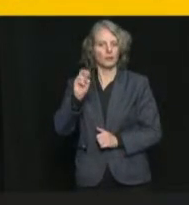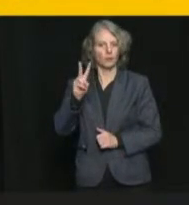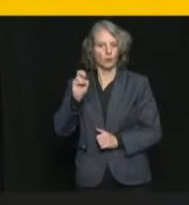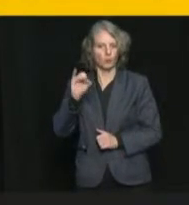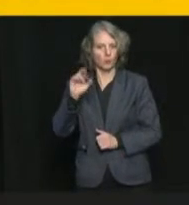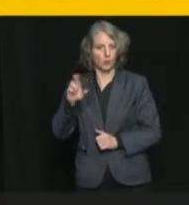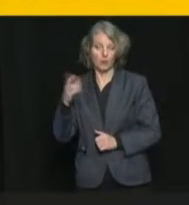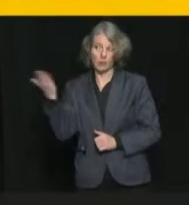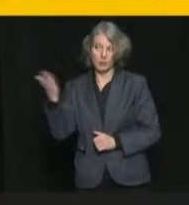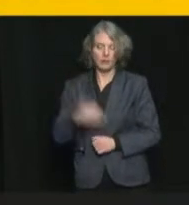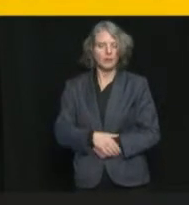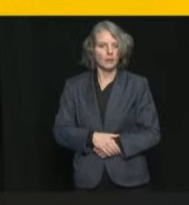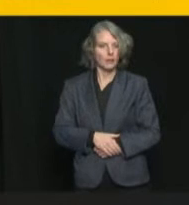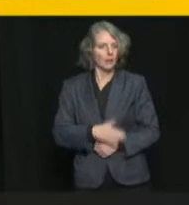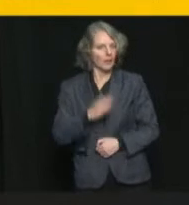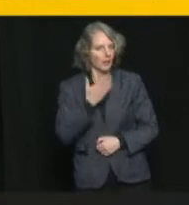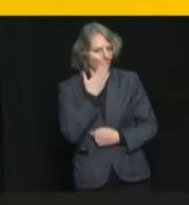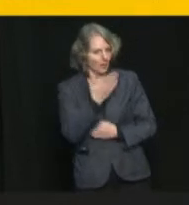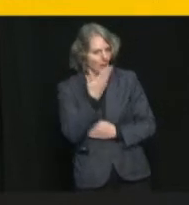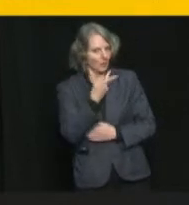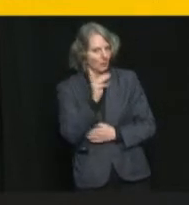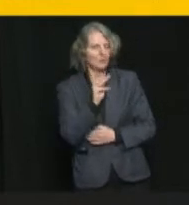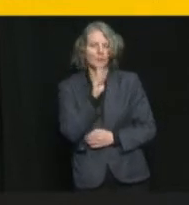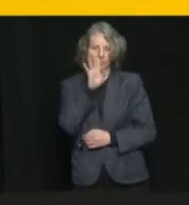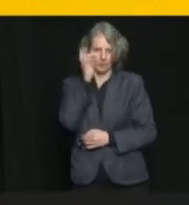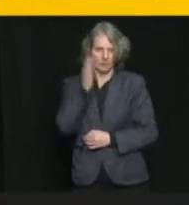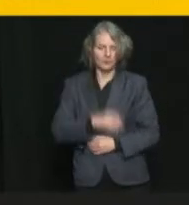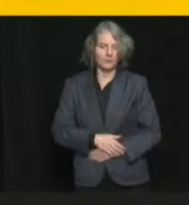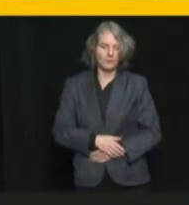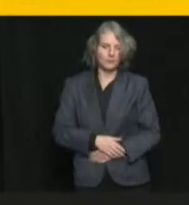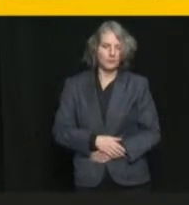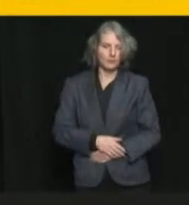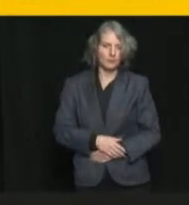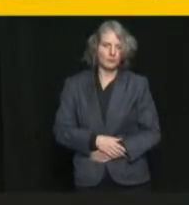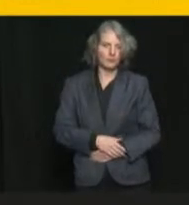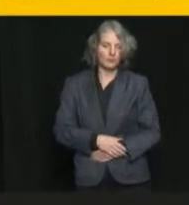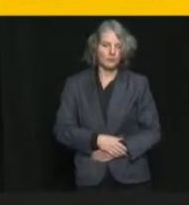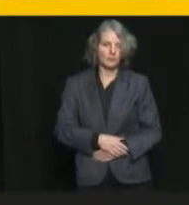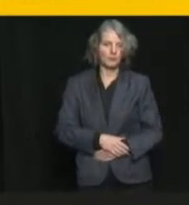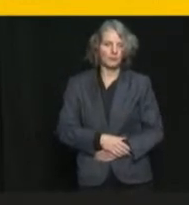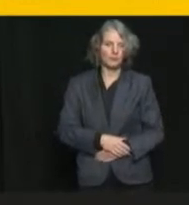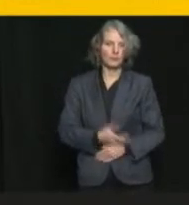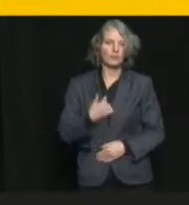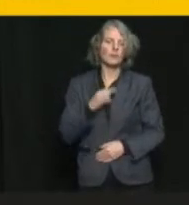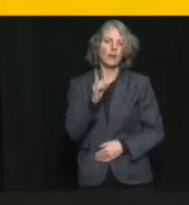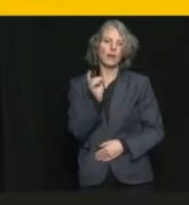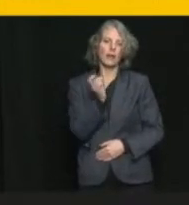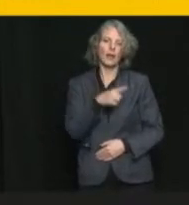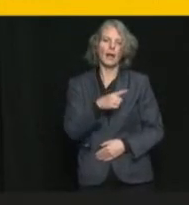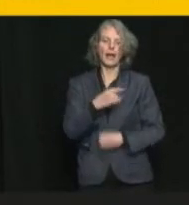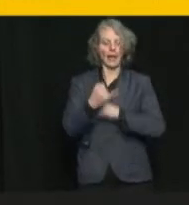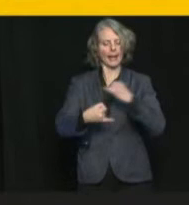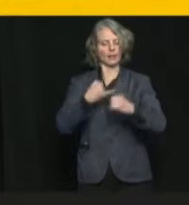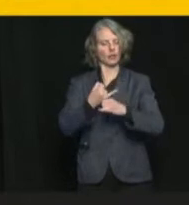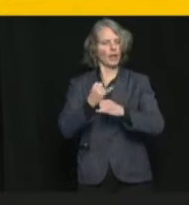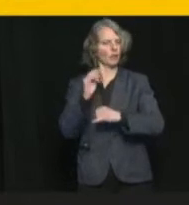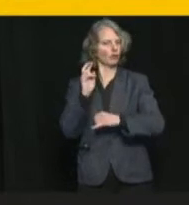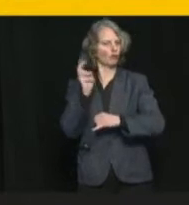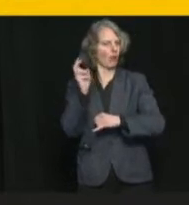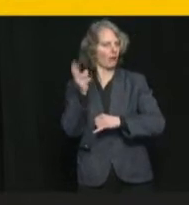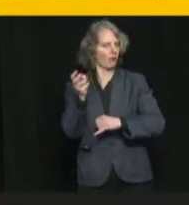vous. Bonjour, Monsieur le Premier ministre. Good morning, Prime Minister. My question is regarding international